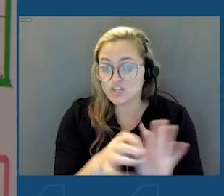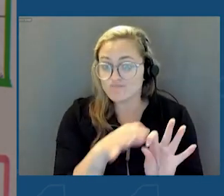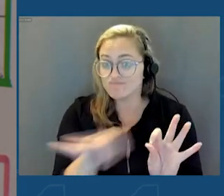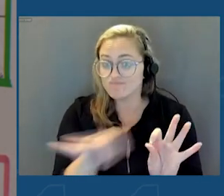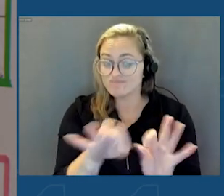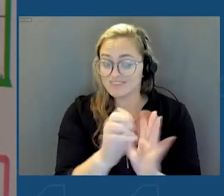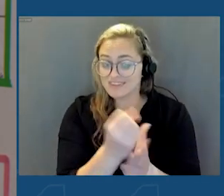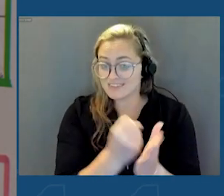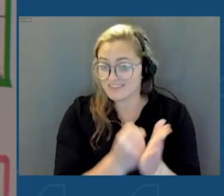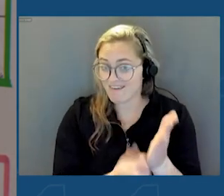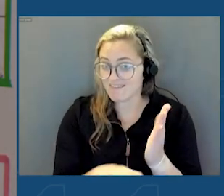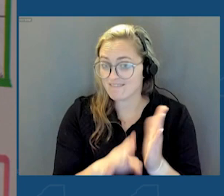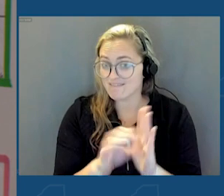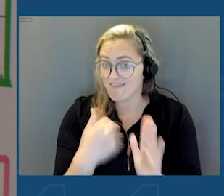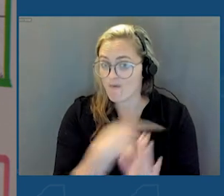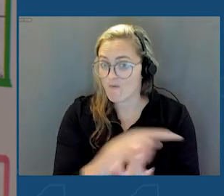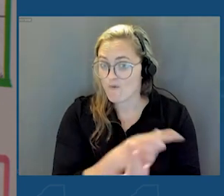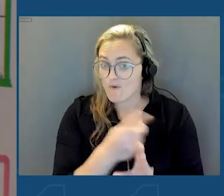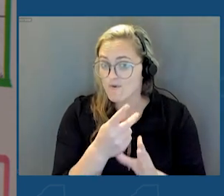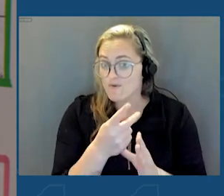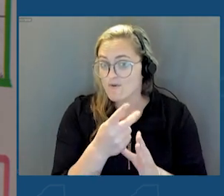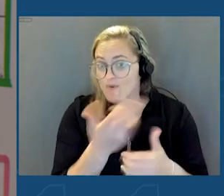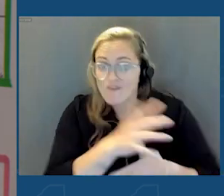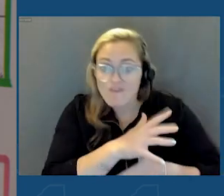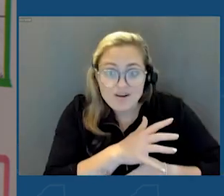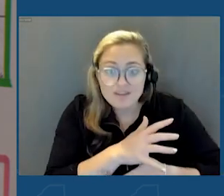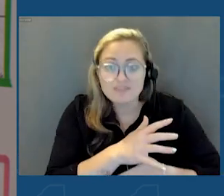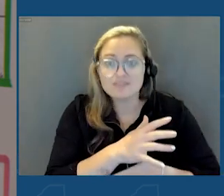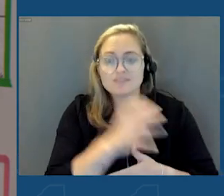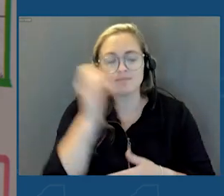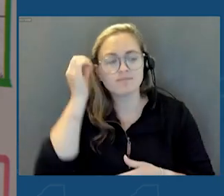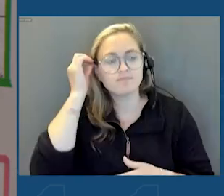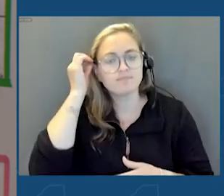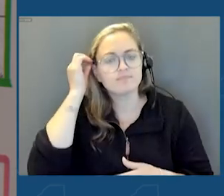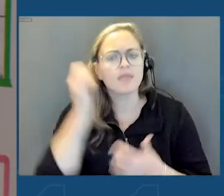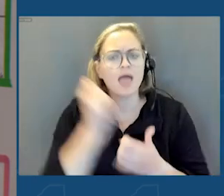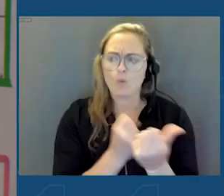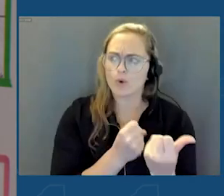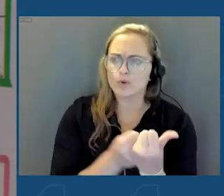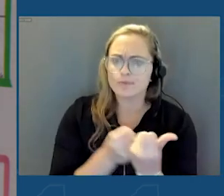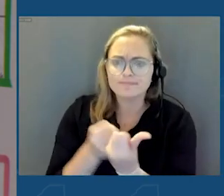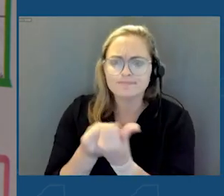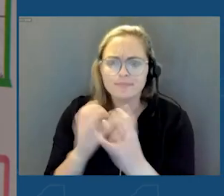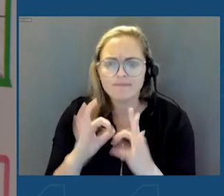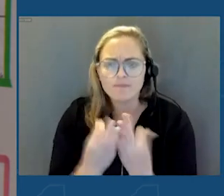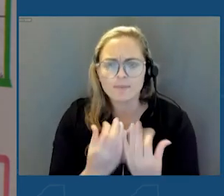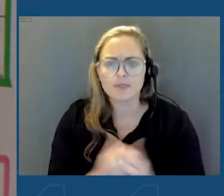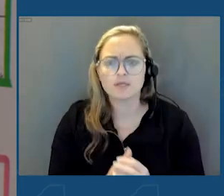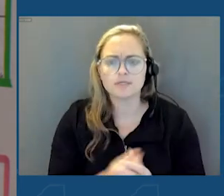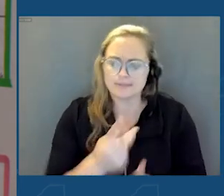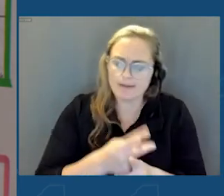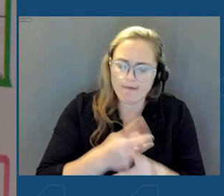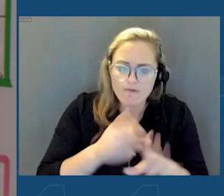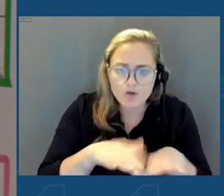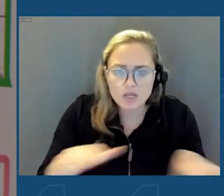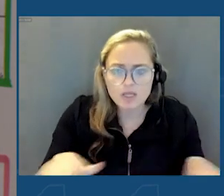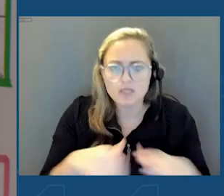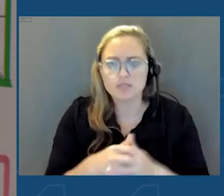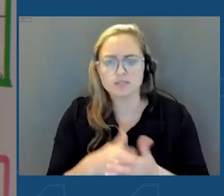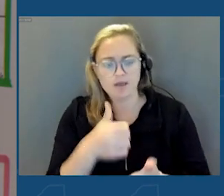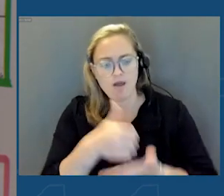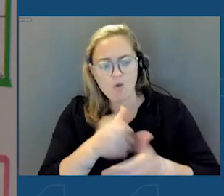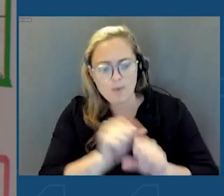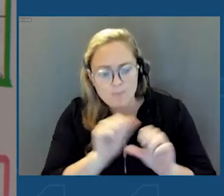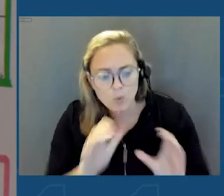my priorities as governor. And what we're doing to help lift up our families, take care of our kids, help our employers